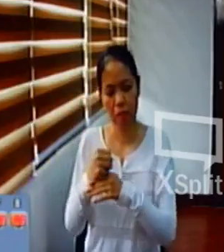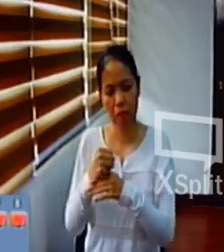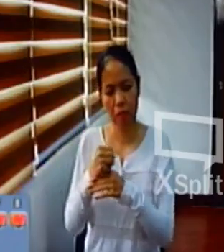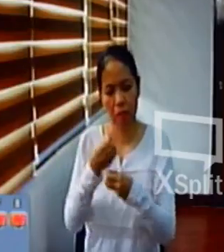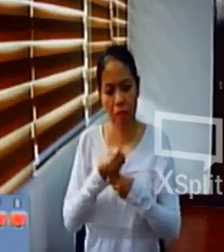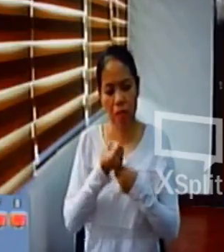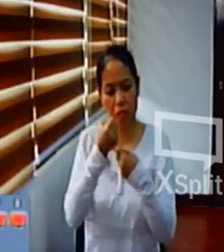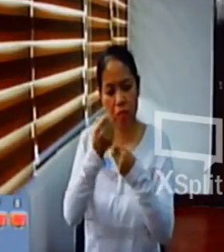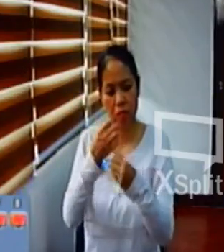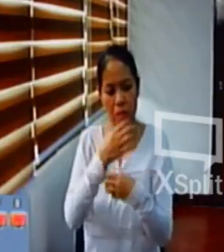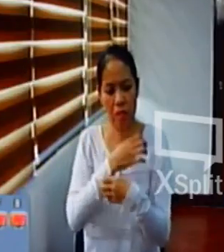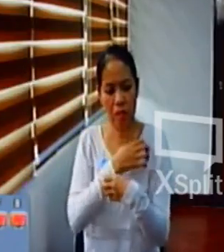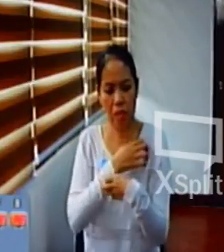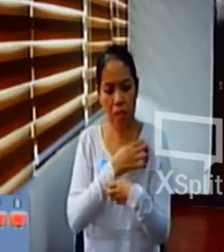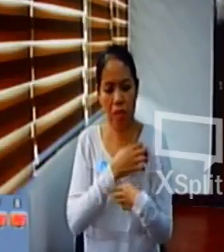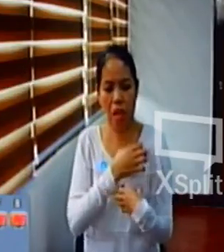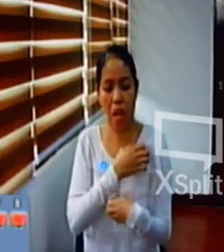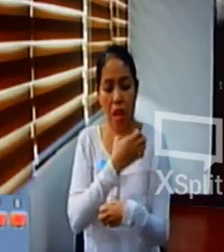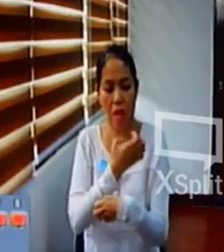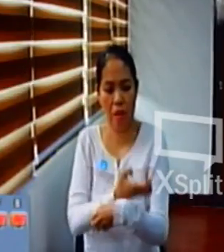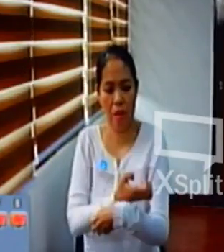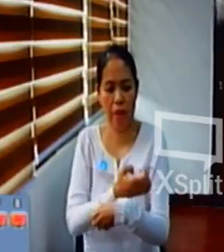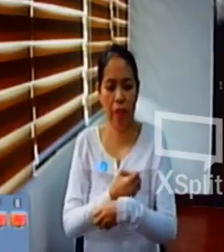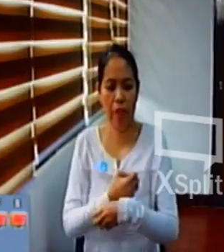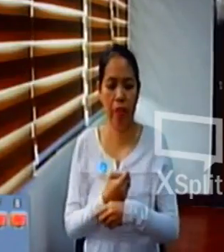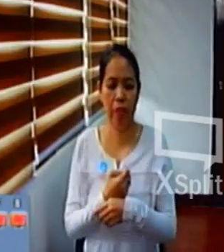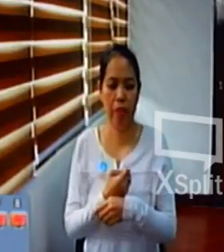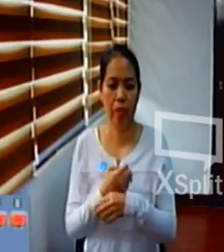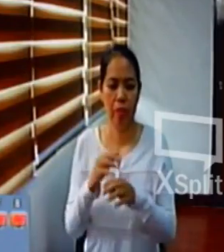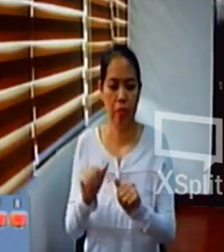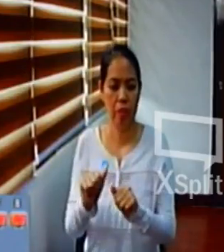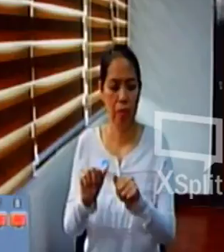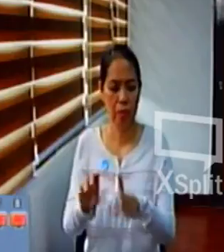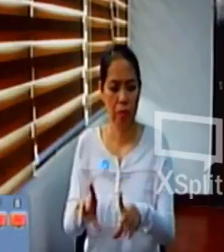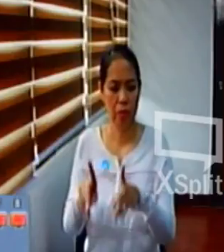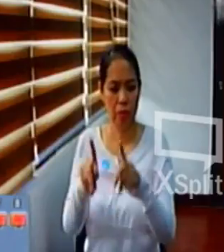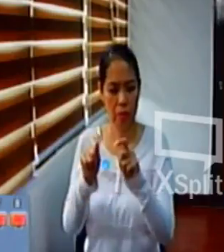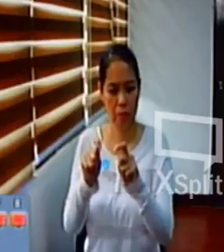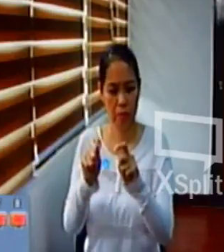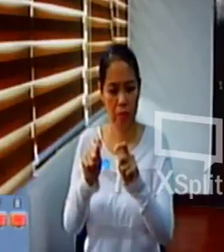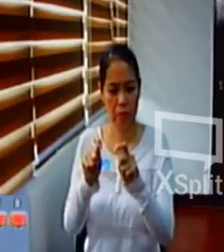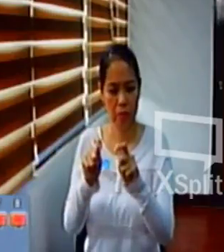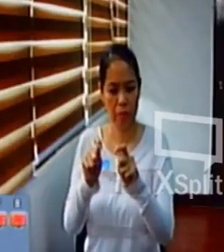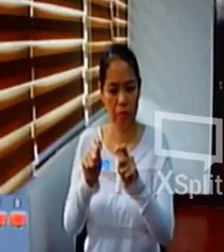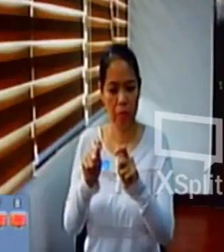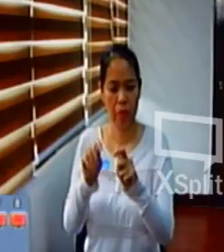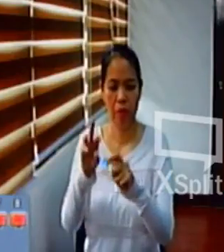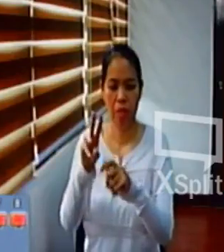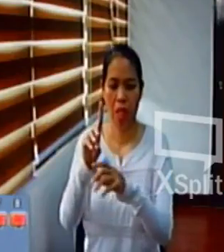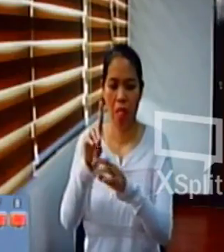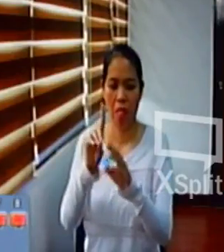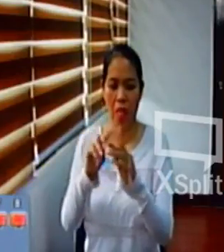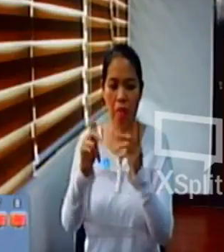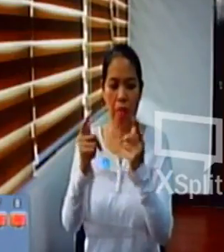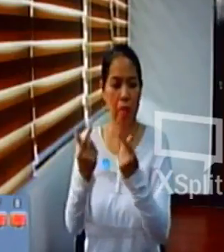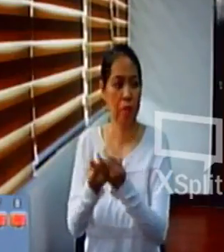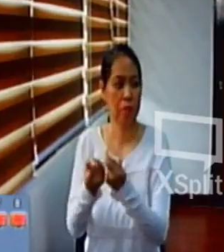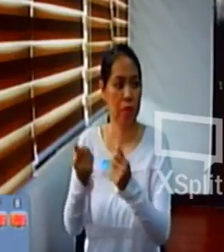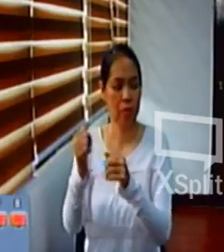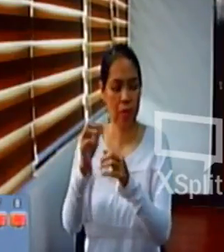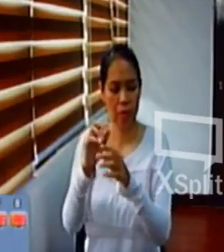efforts for adaptation. I entered the Department of Agriculture, Office of the Secretary